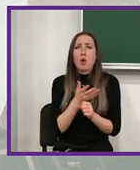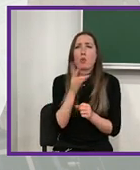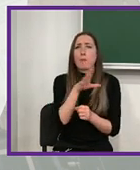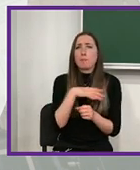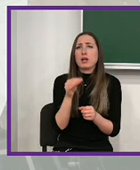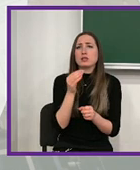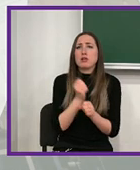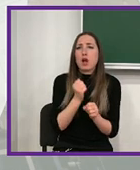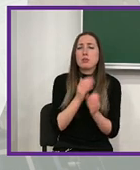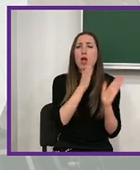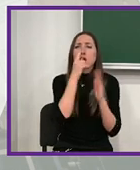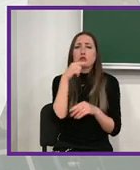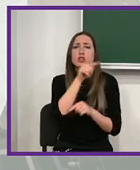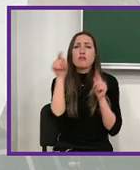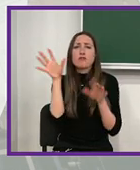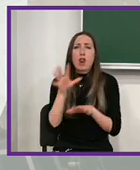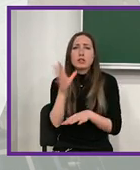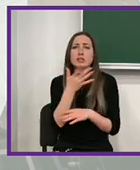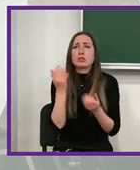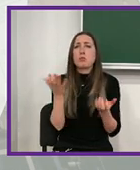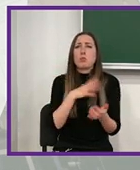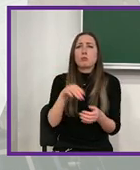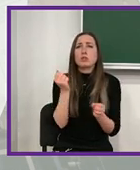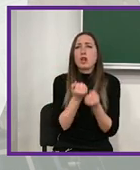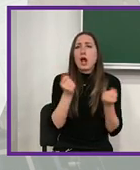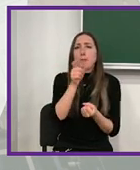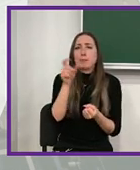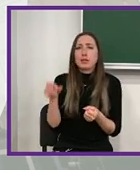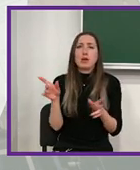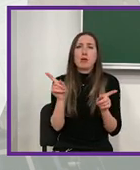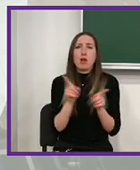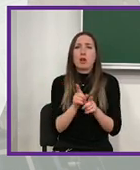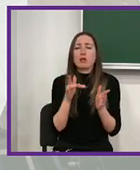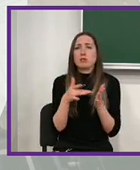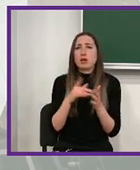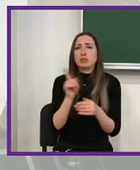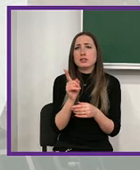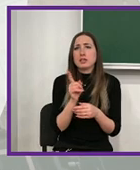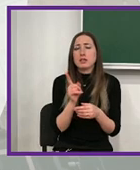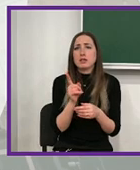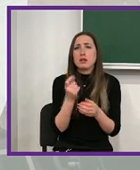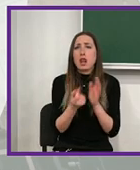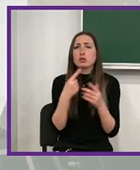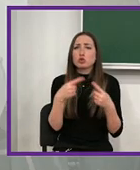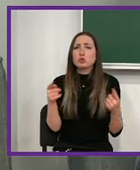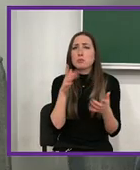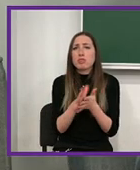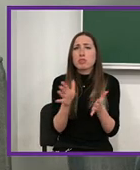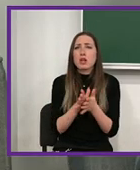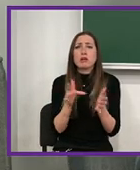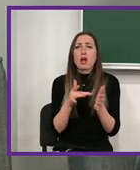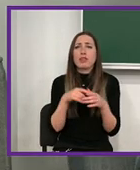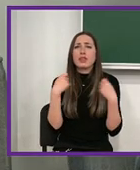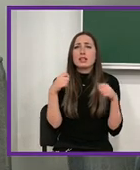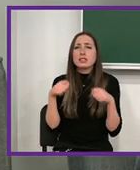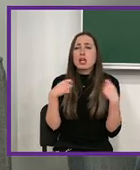How many employees do we have? What's our sourcing spend? What's our sales? We look at external indices for human rights